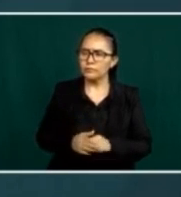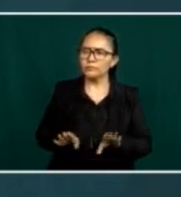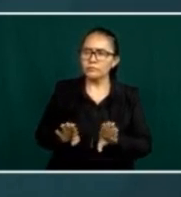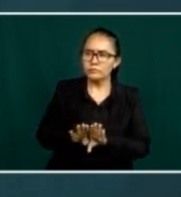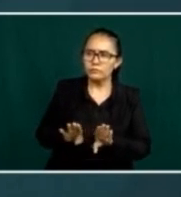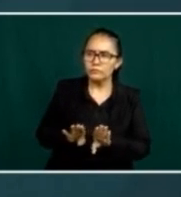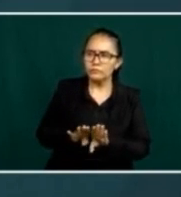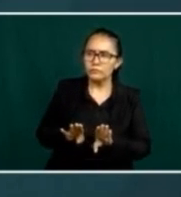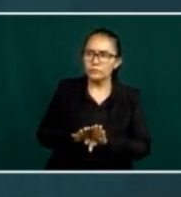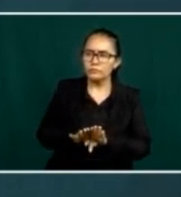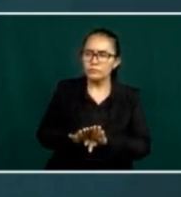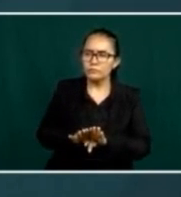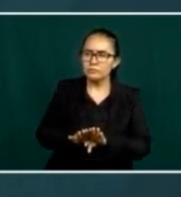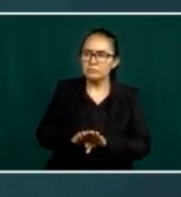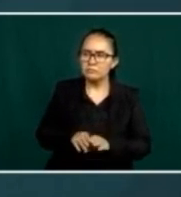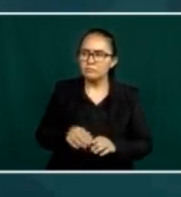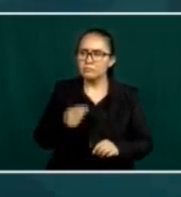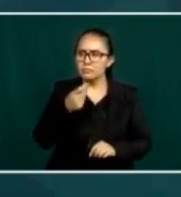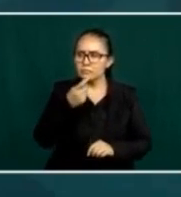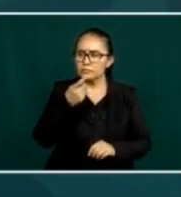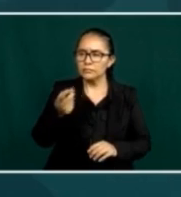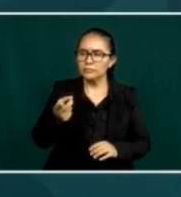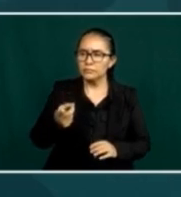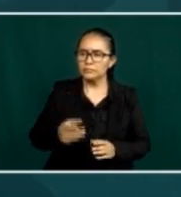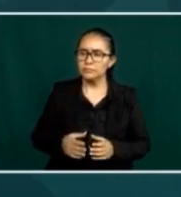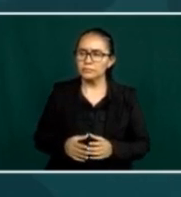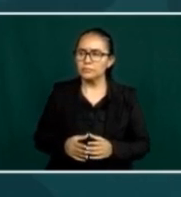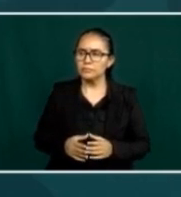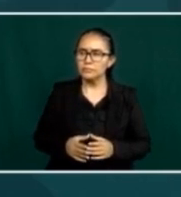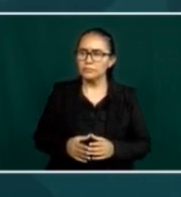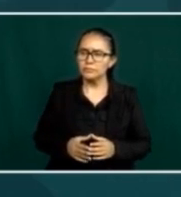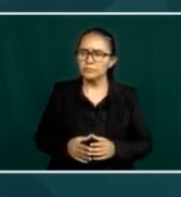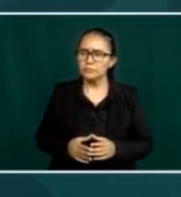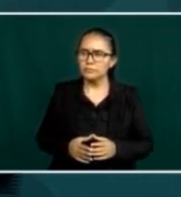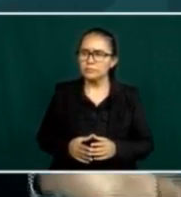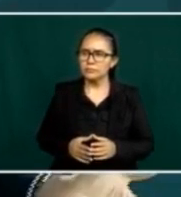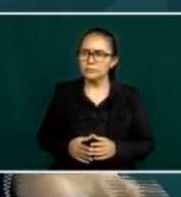or else I'm going to have to spend my time